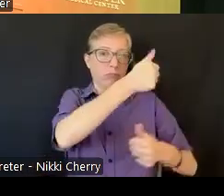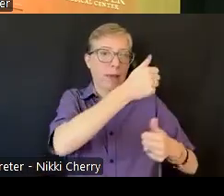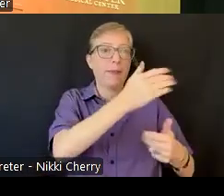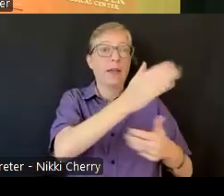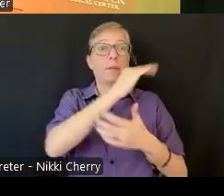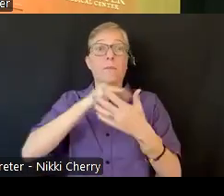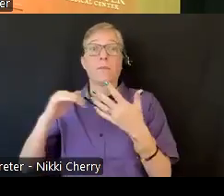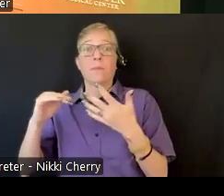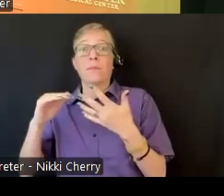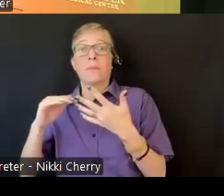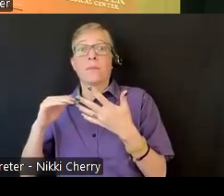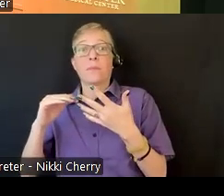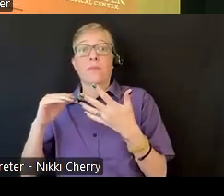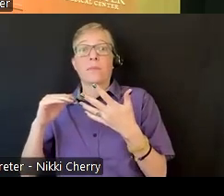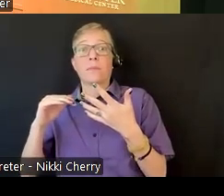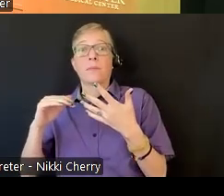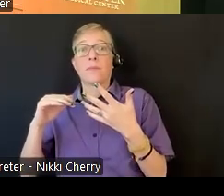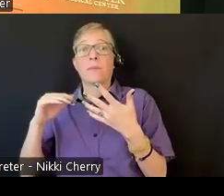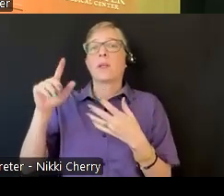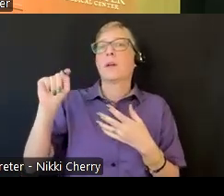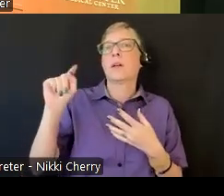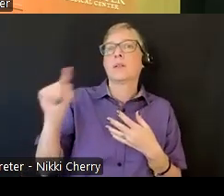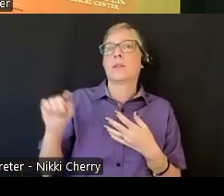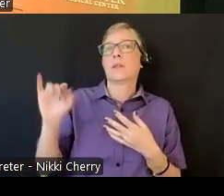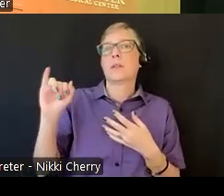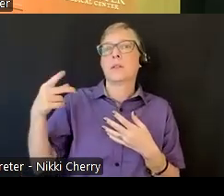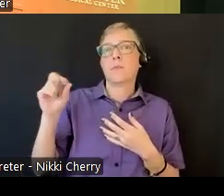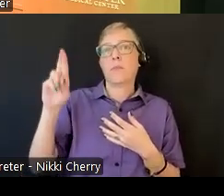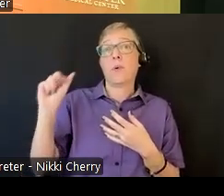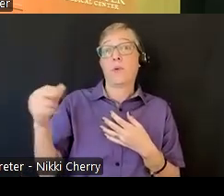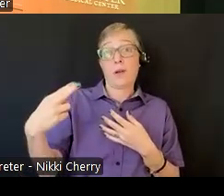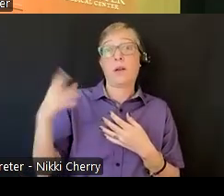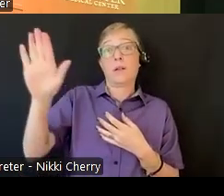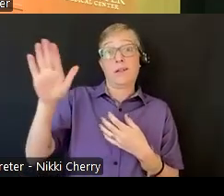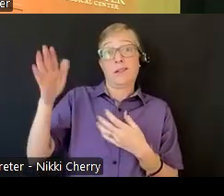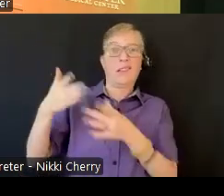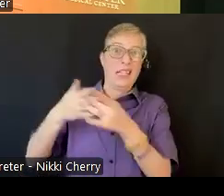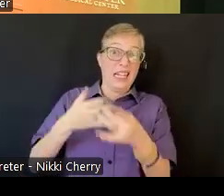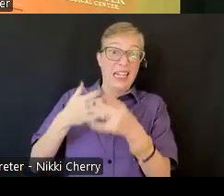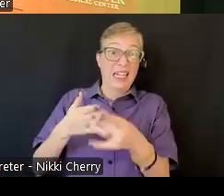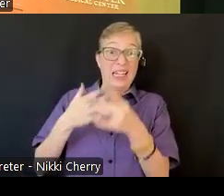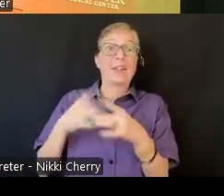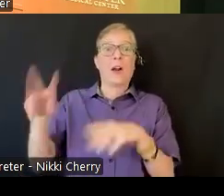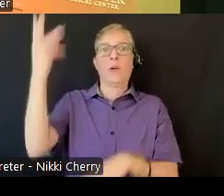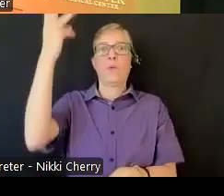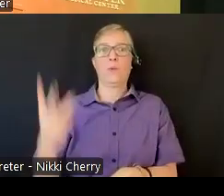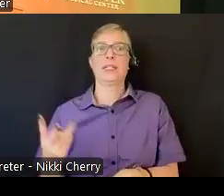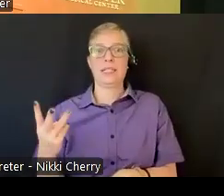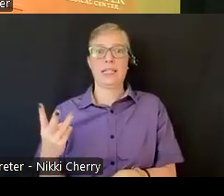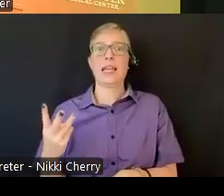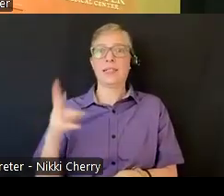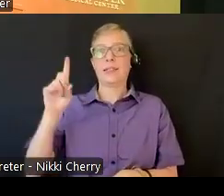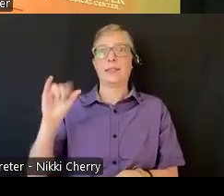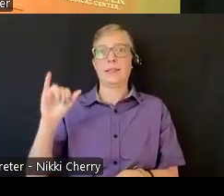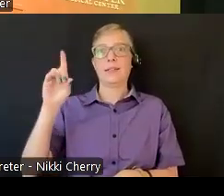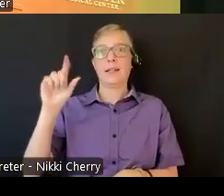leadership, this is year 2 of a shared didactic day on Wednesdays, as well as we have established now that we have a